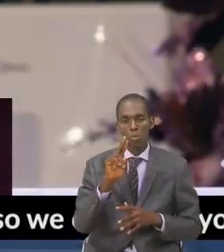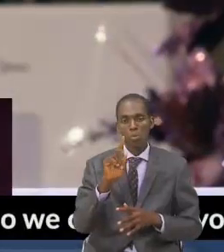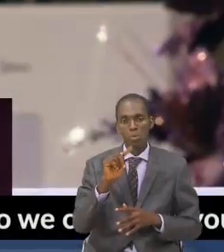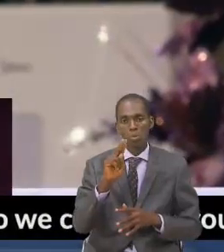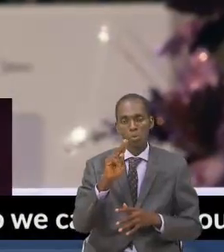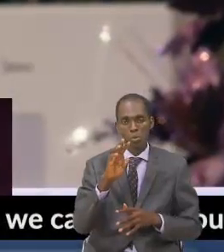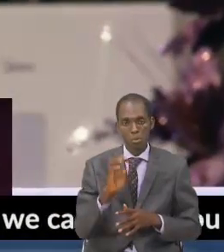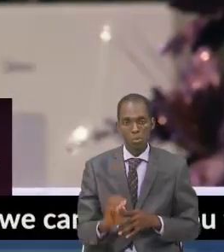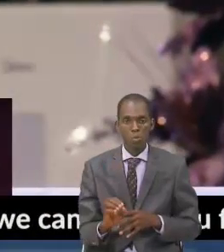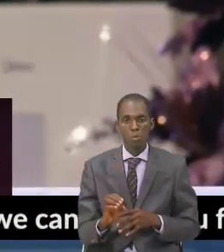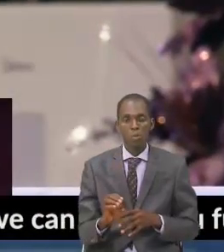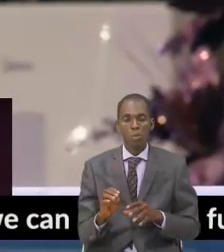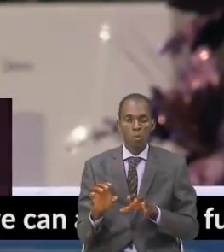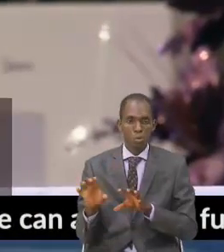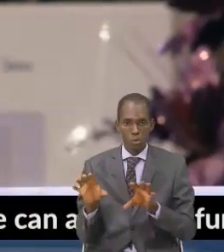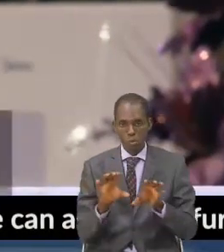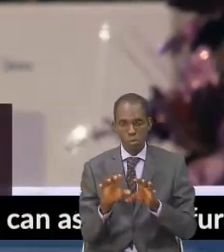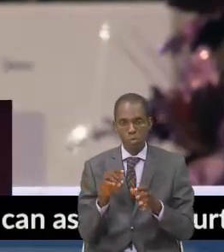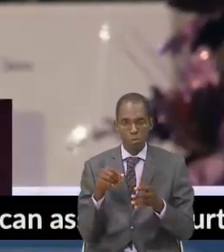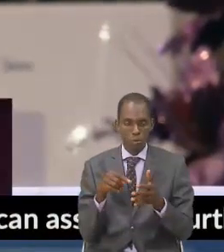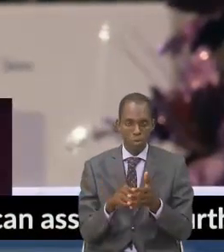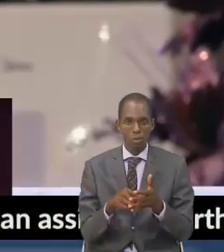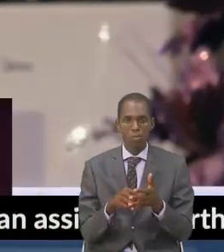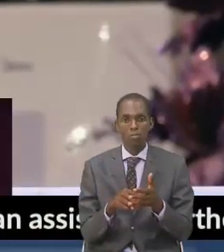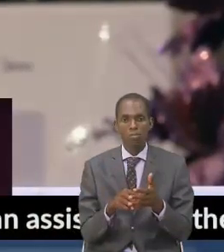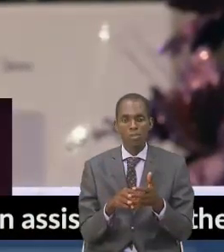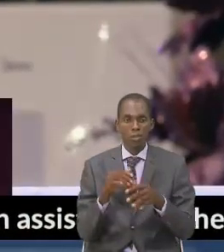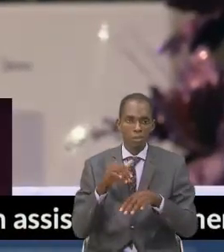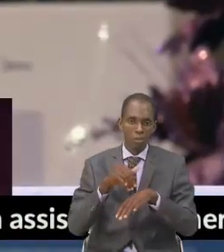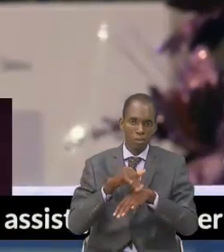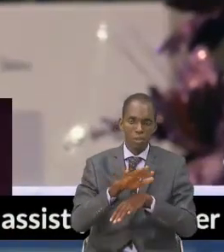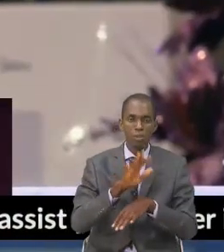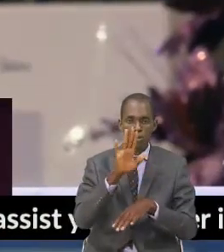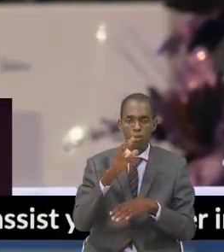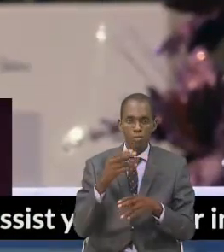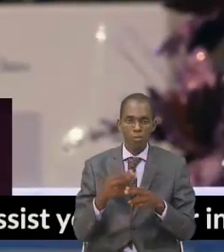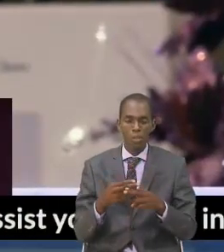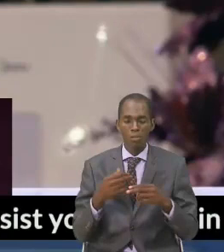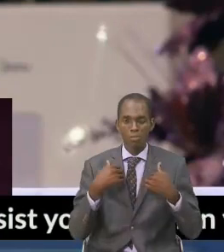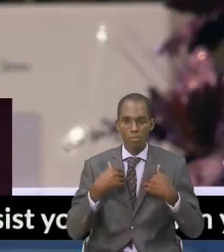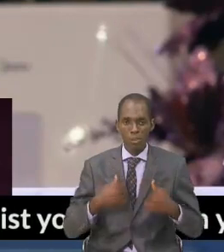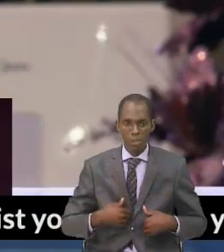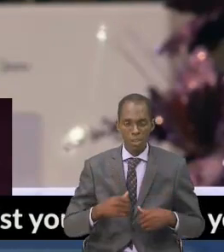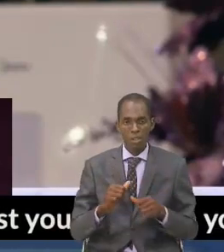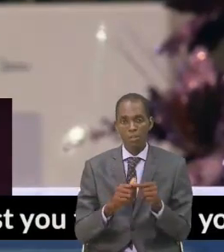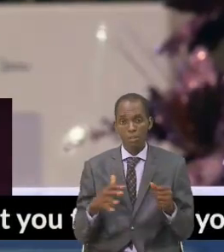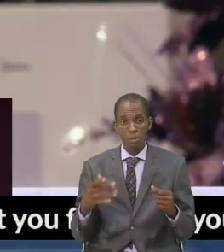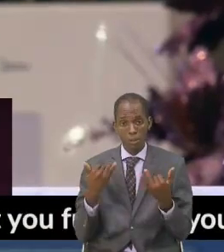And you go to the GS Facebook page.